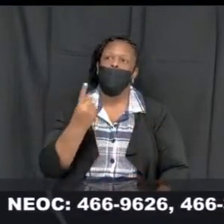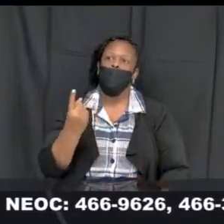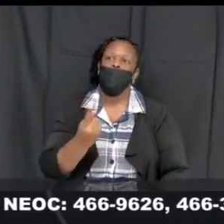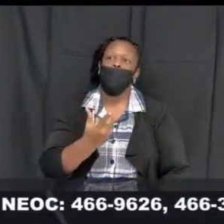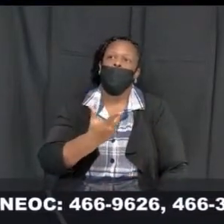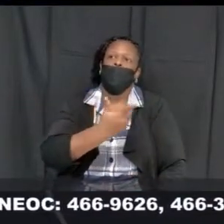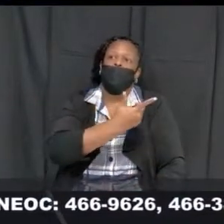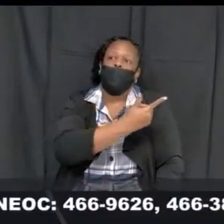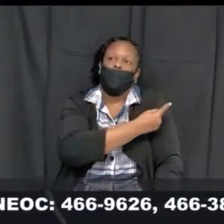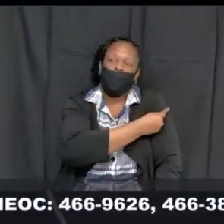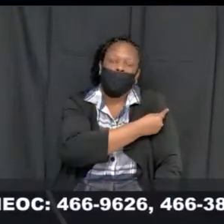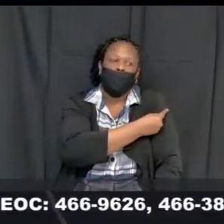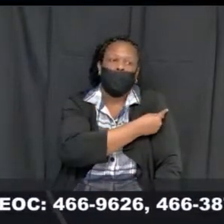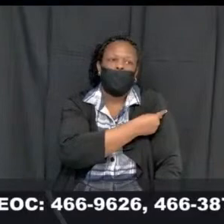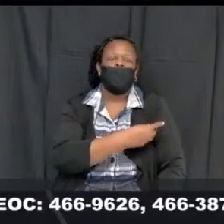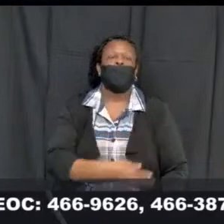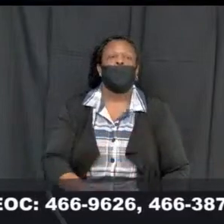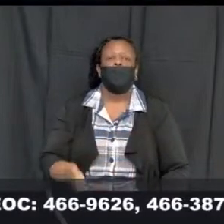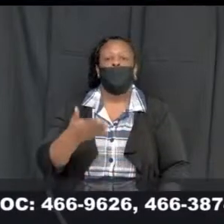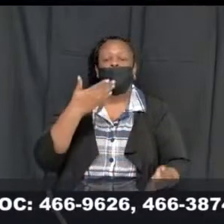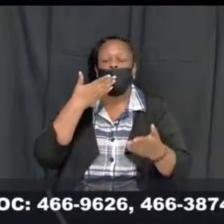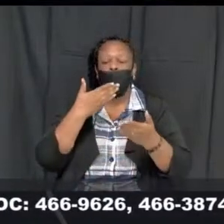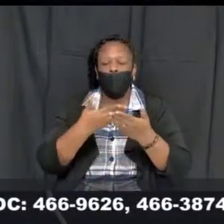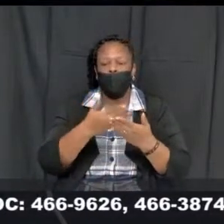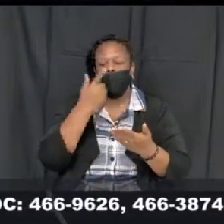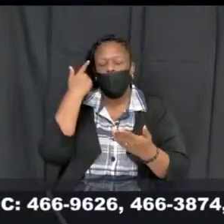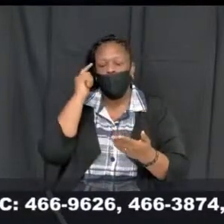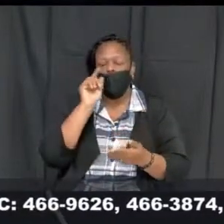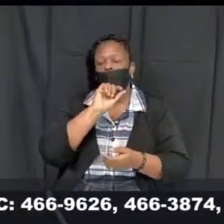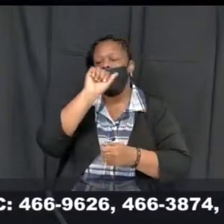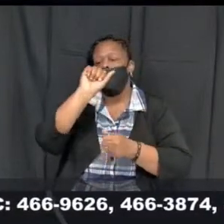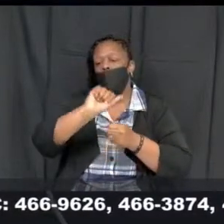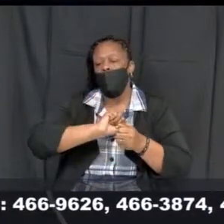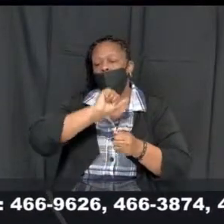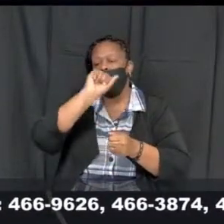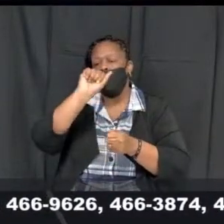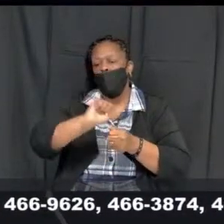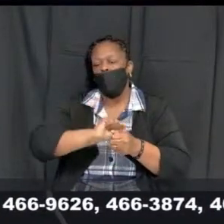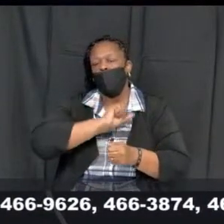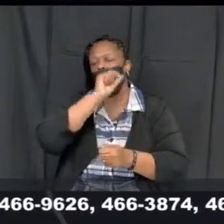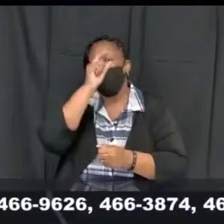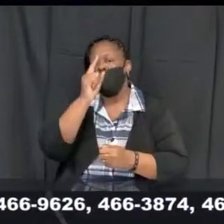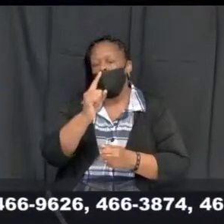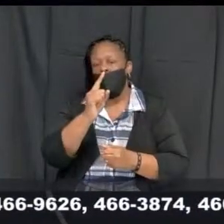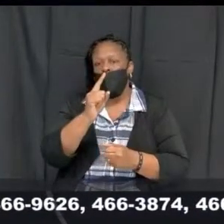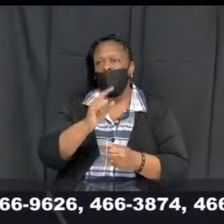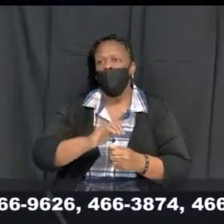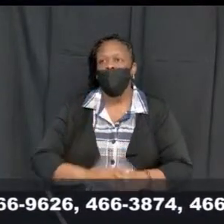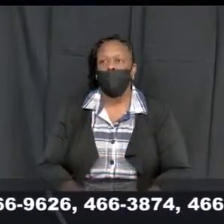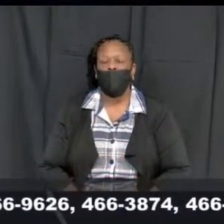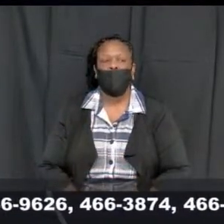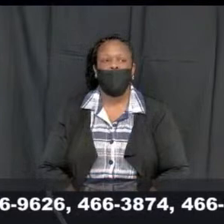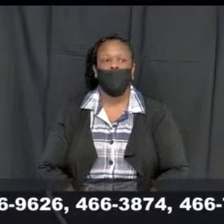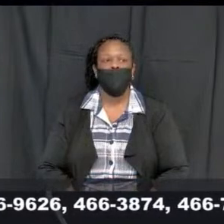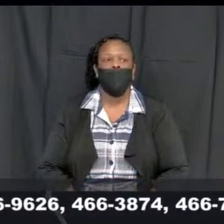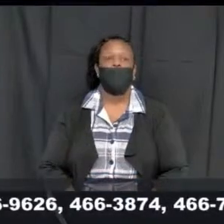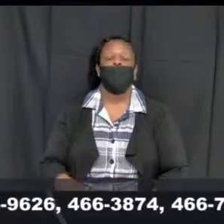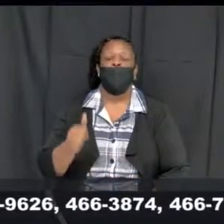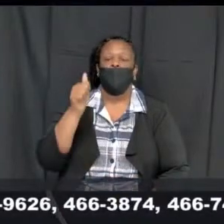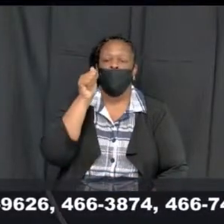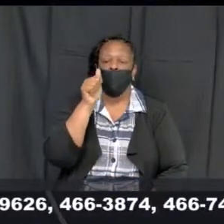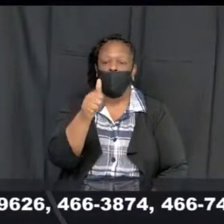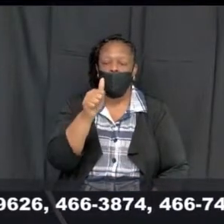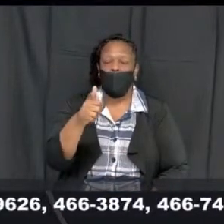the politics of the common good, the politics of economic recovery, the politics of personal health,